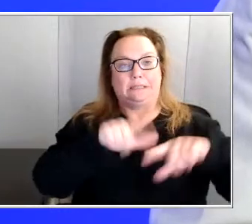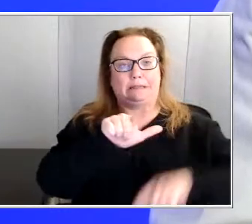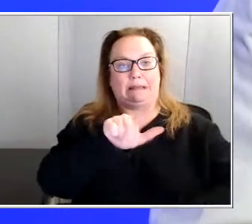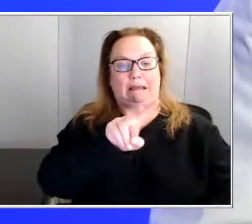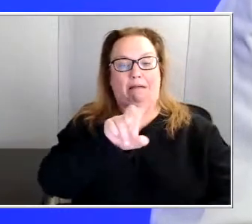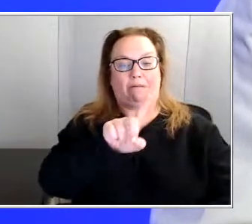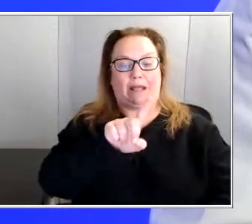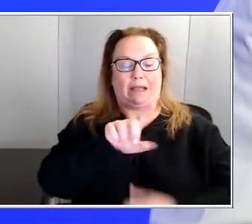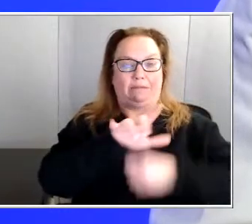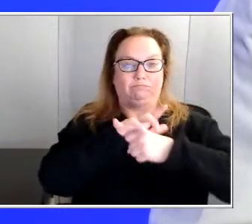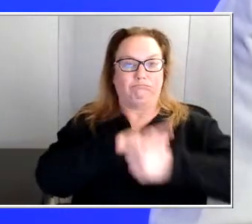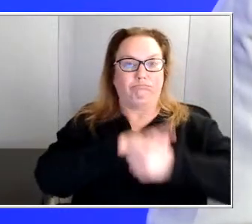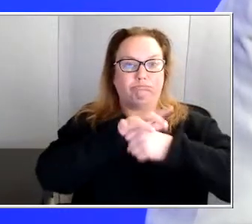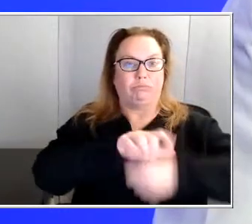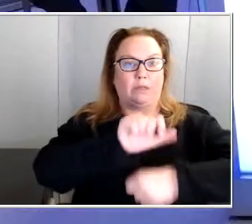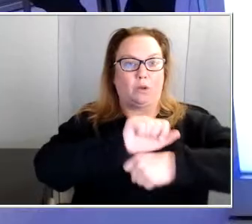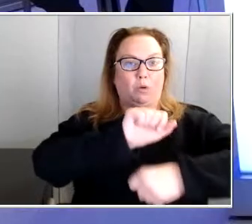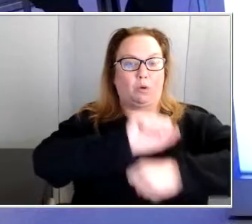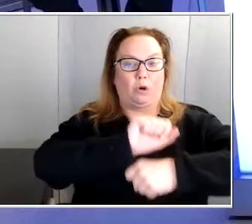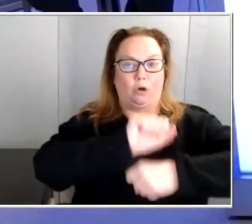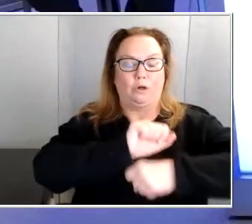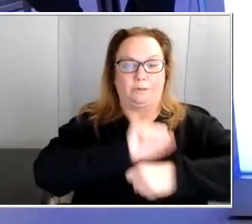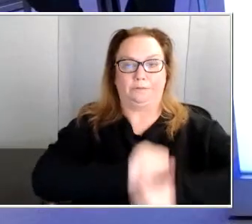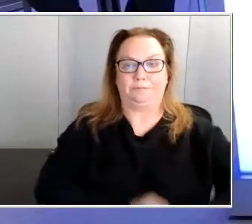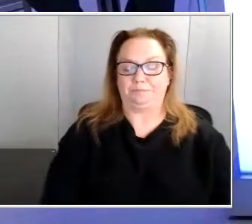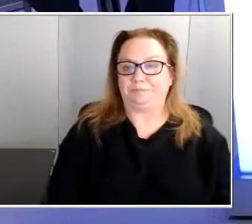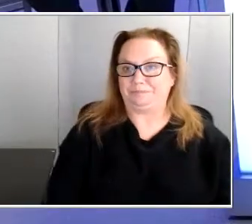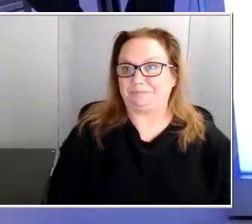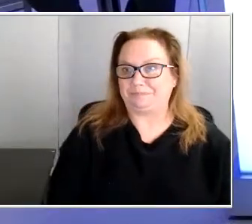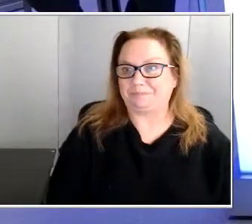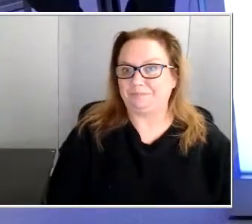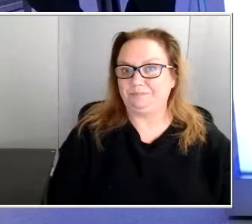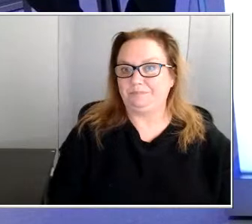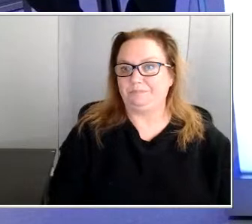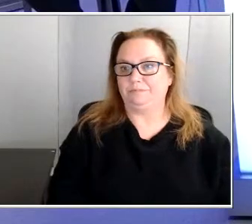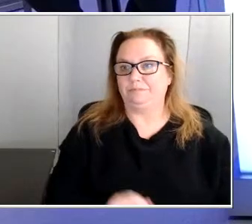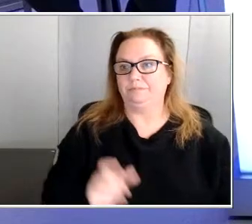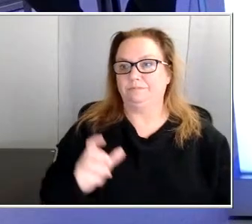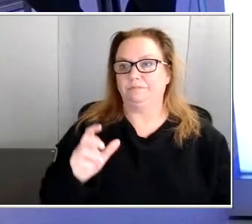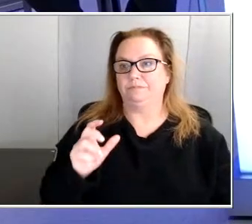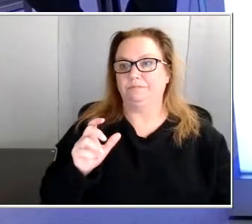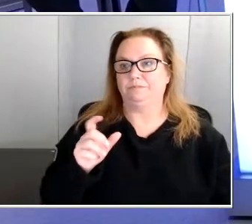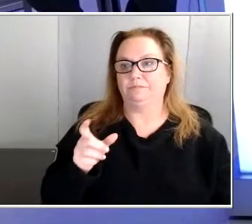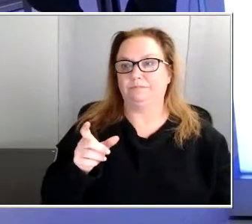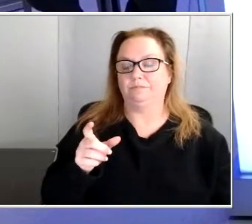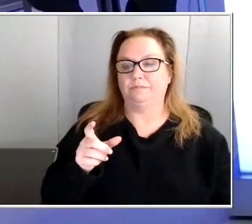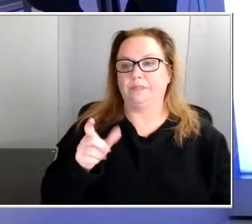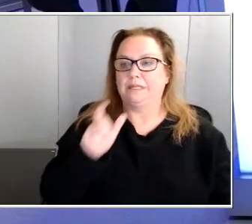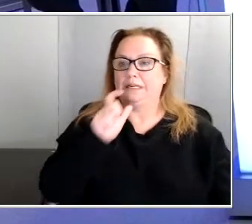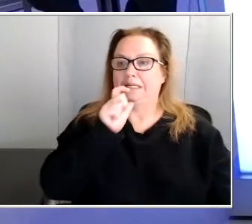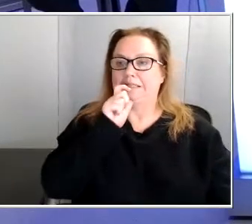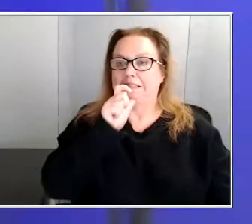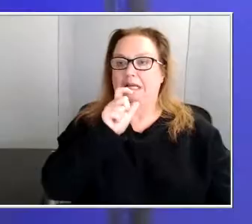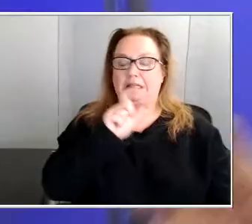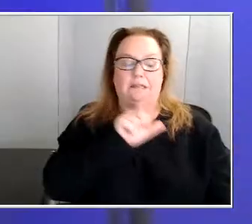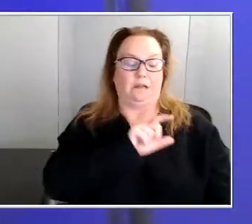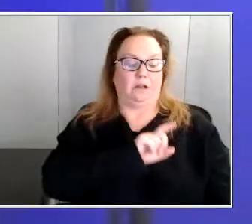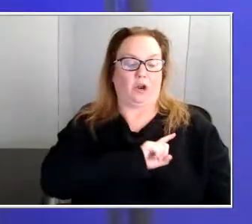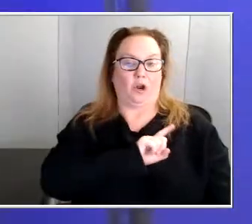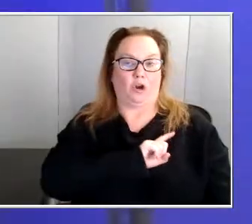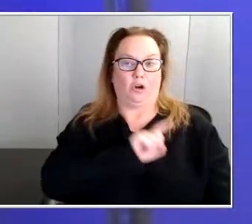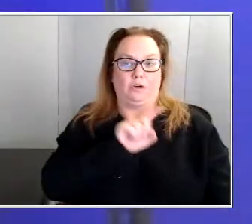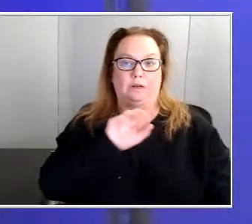is doing. Yeah. What will change is that it's not so much the heart rate. Like the ECG